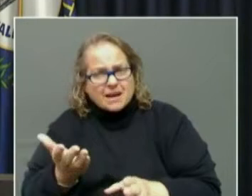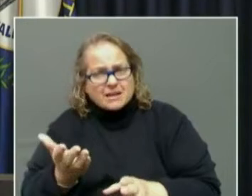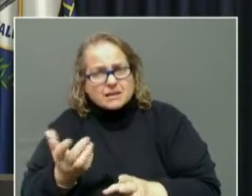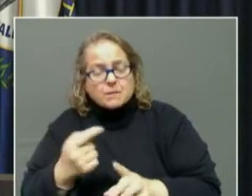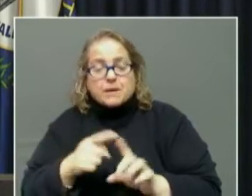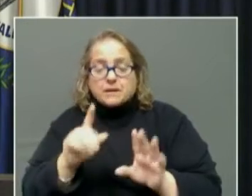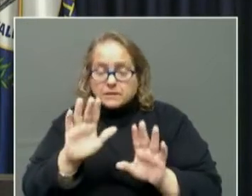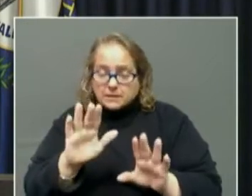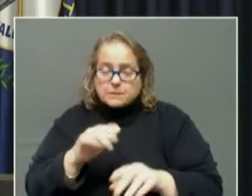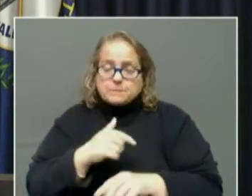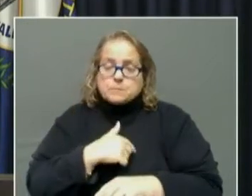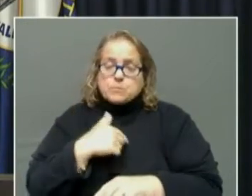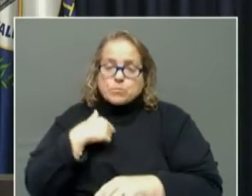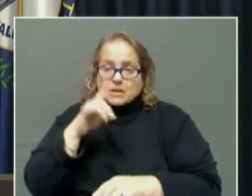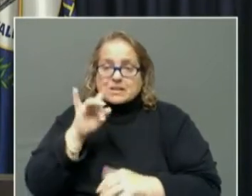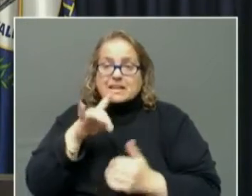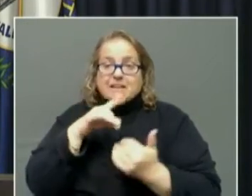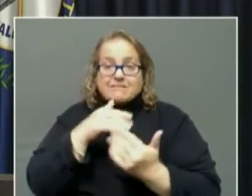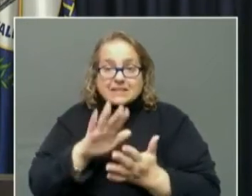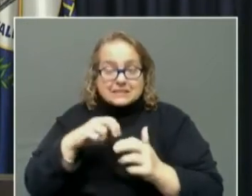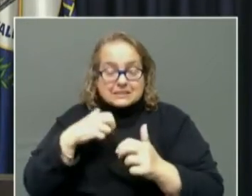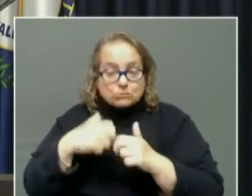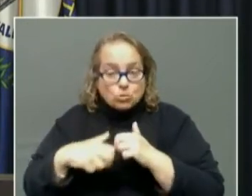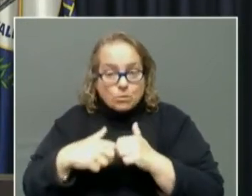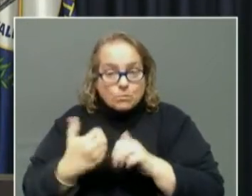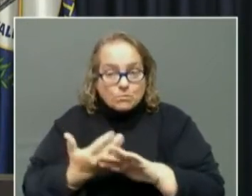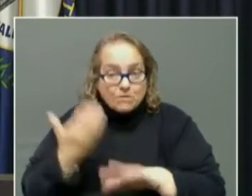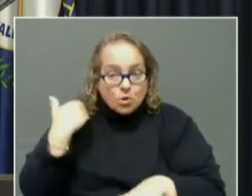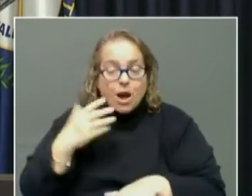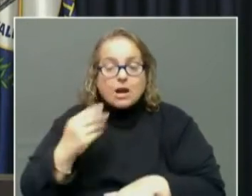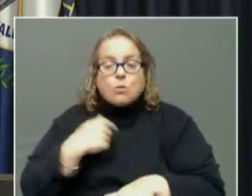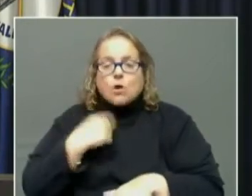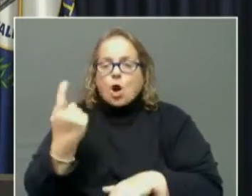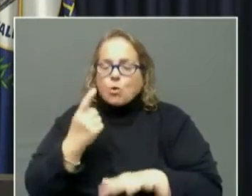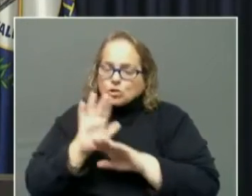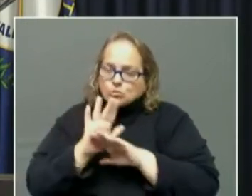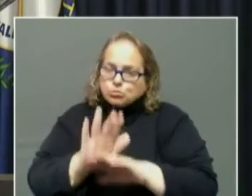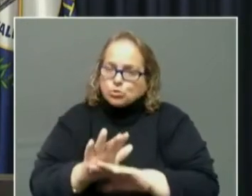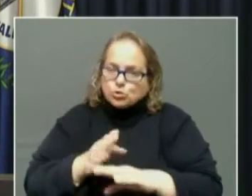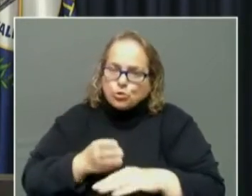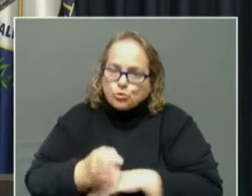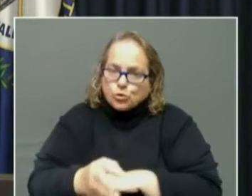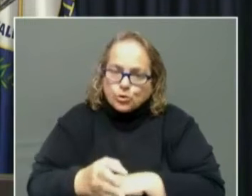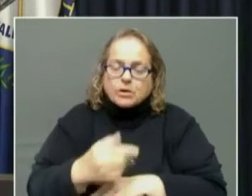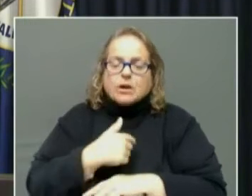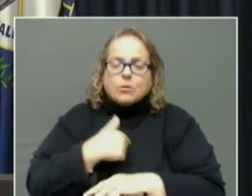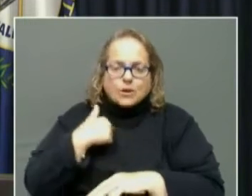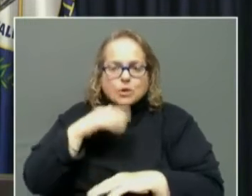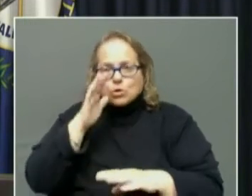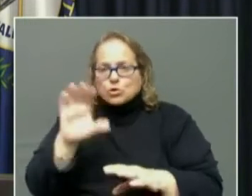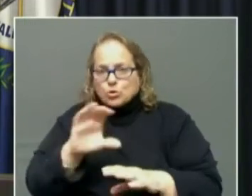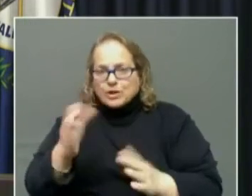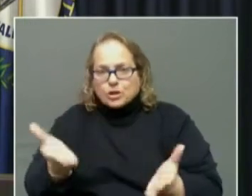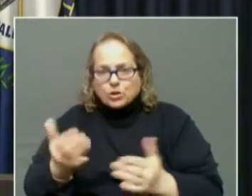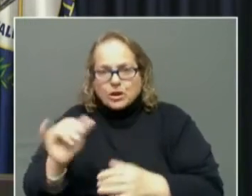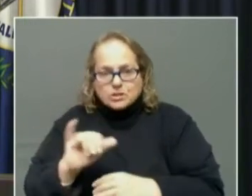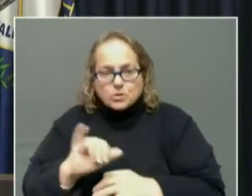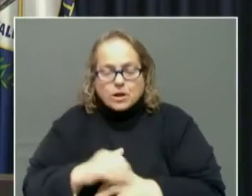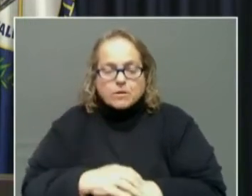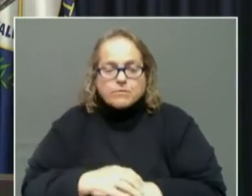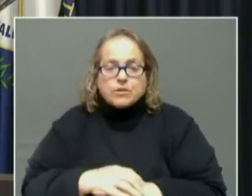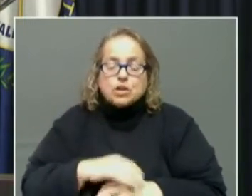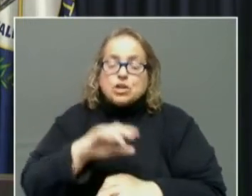faced difficulty before, and we've always pushed through it, and we're going to do it here as well. Jess Clark